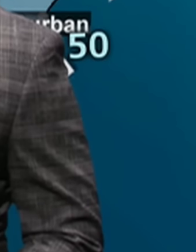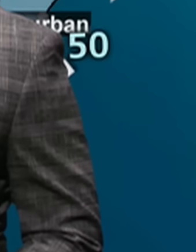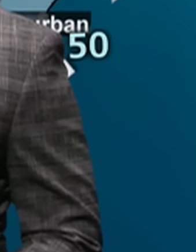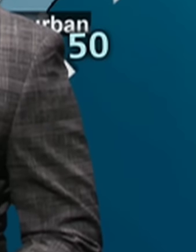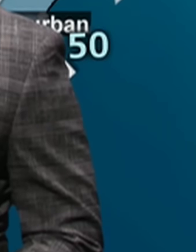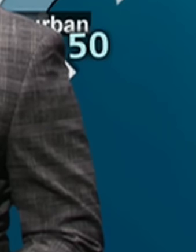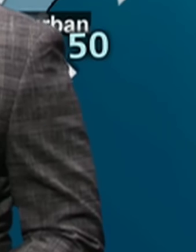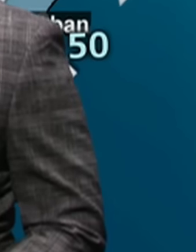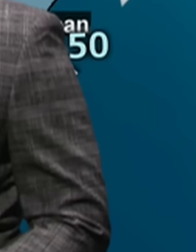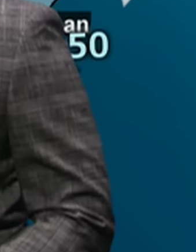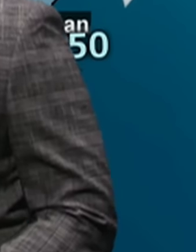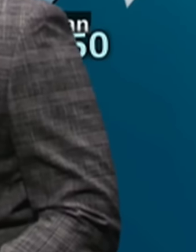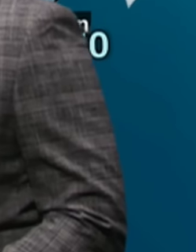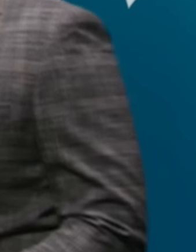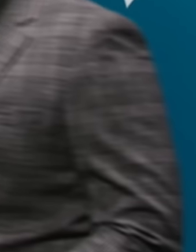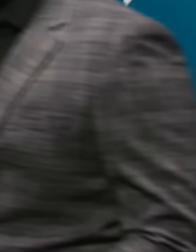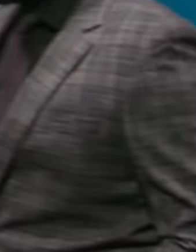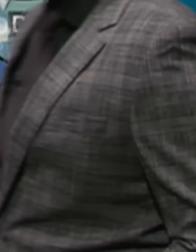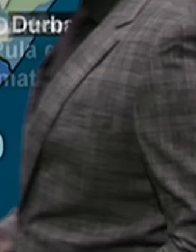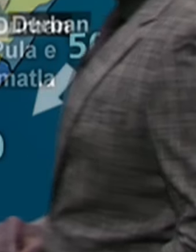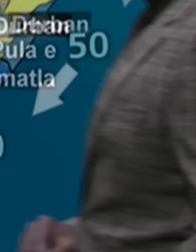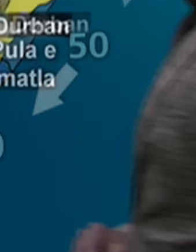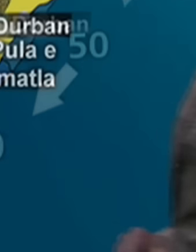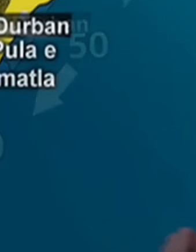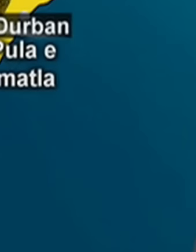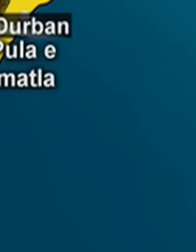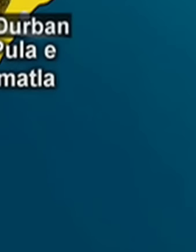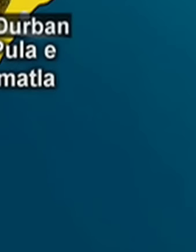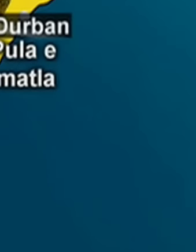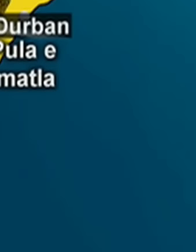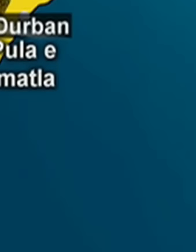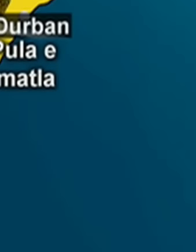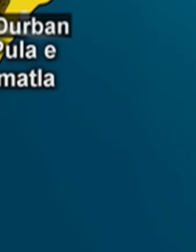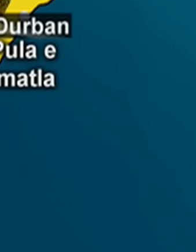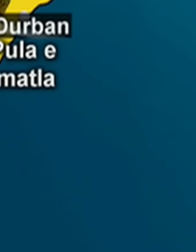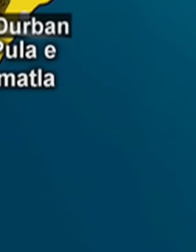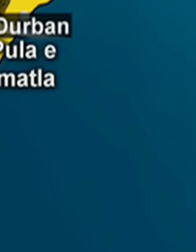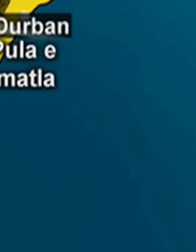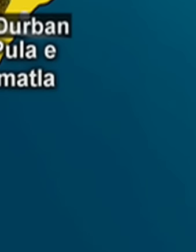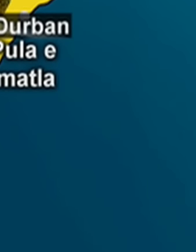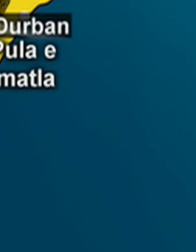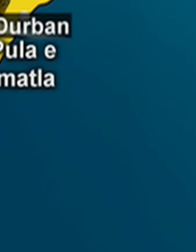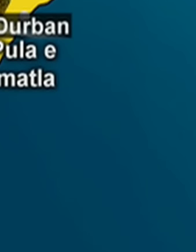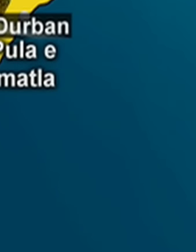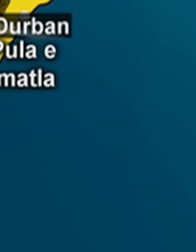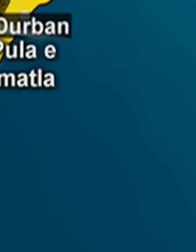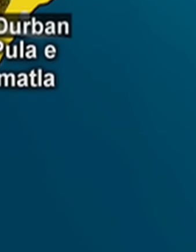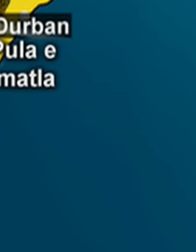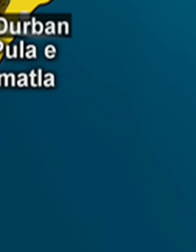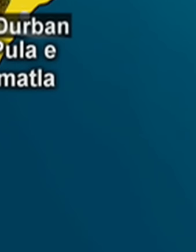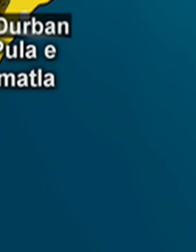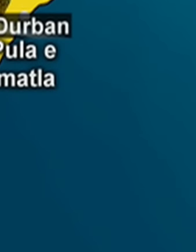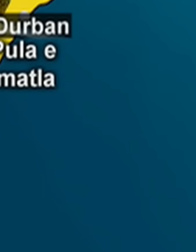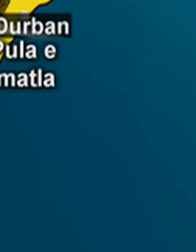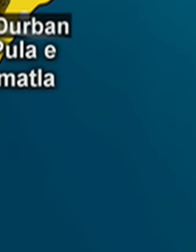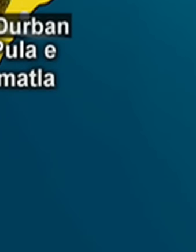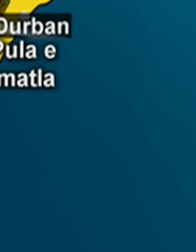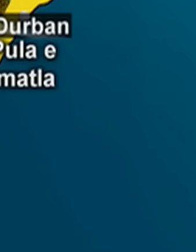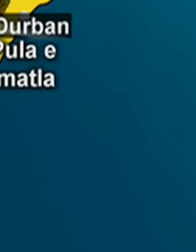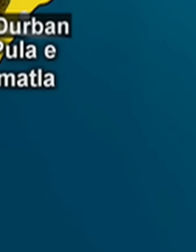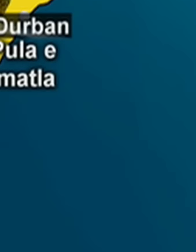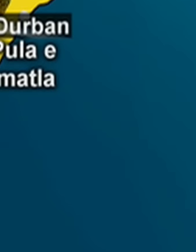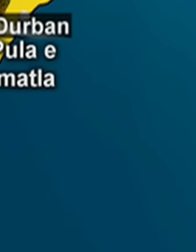lwetseng o tla fitla hona ka haro ho kapa le boa ba Blipi ba tse tlhokomolisa hore ha le simba jeno hlakile hore pula tse matla di ka tlhane le bele hona ka Polokwane